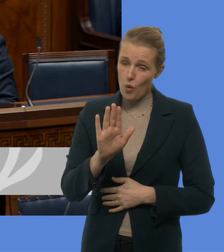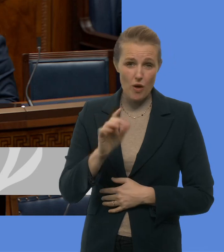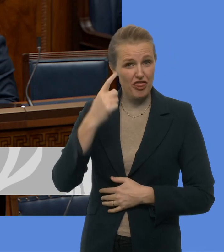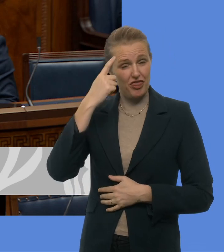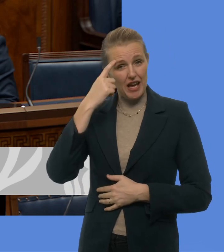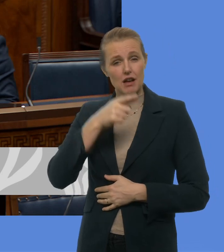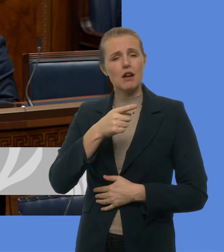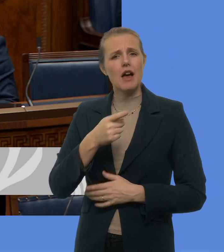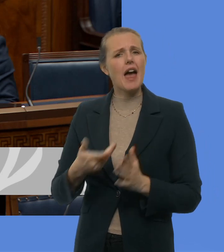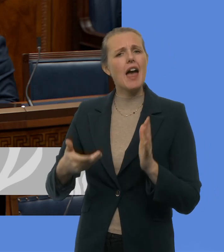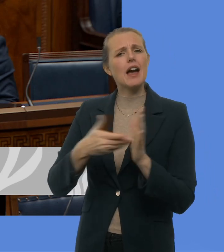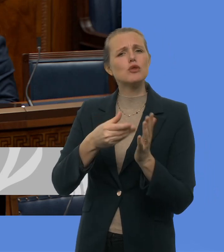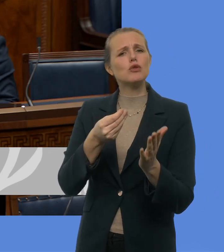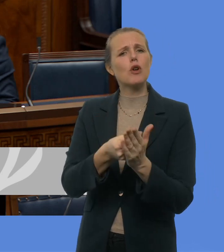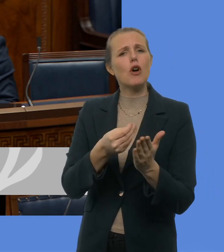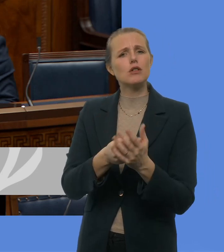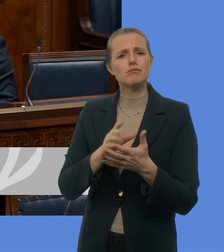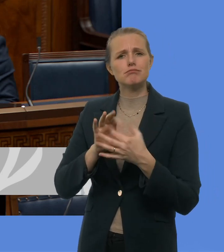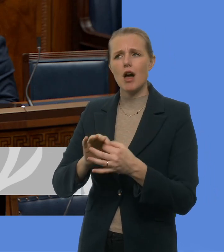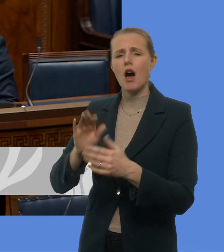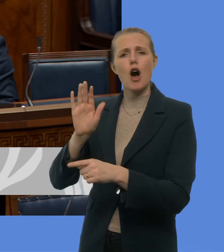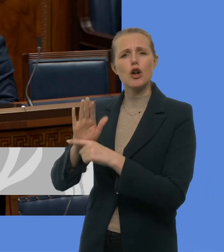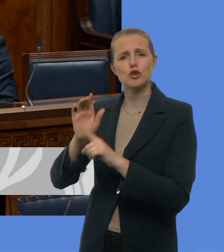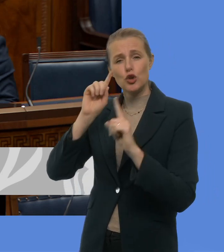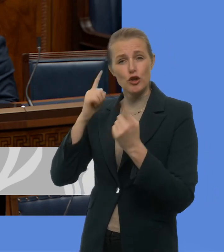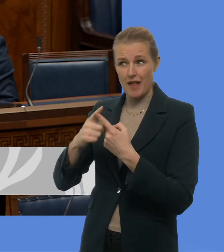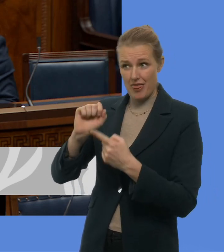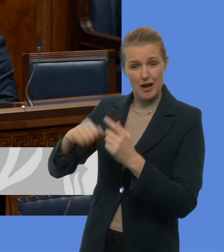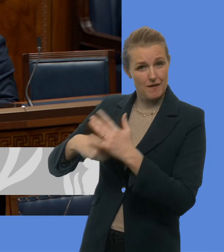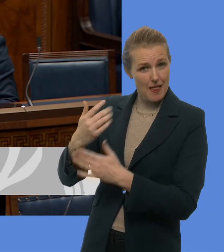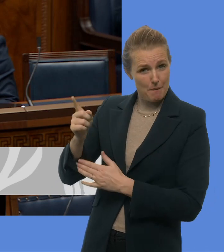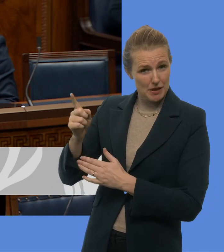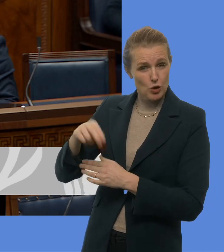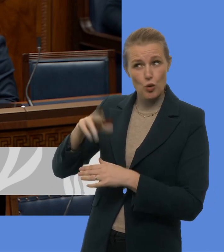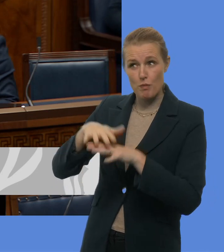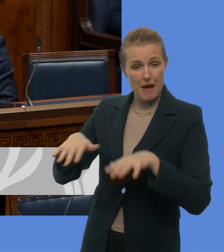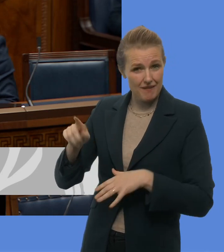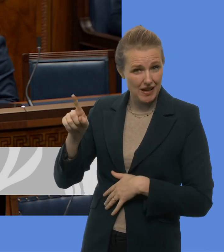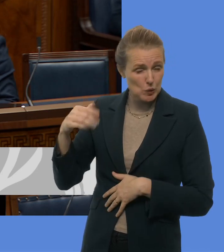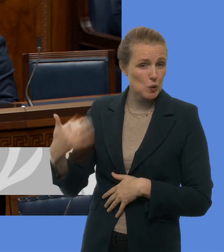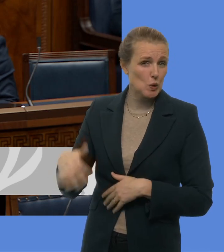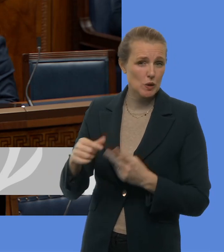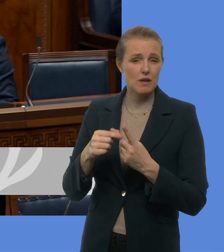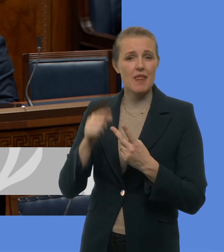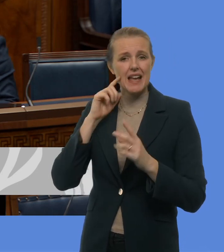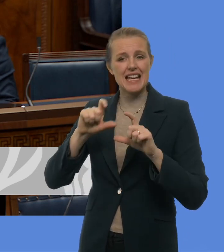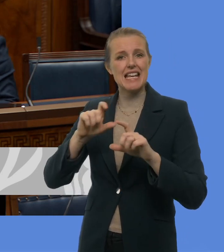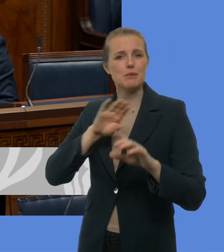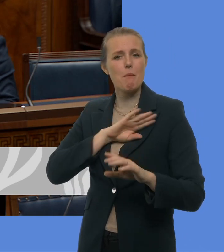the additional costs of Ulster University's development in North Belfast. You think of Casement